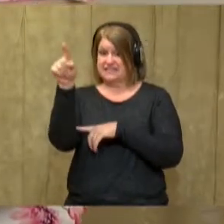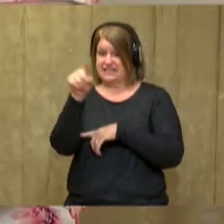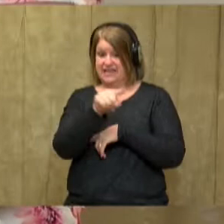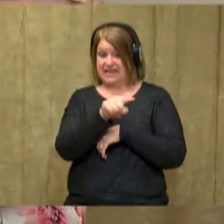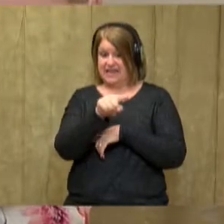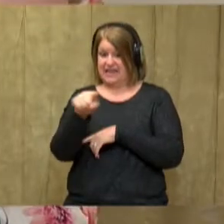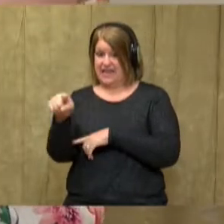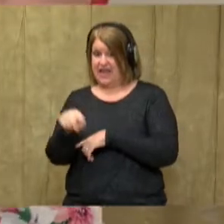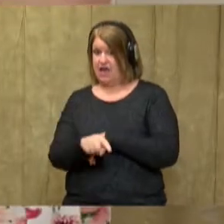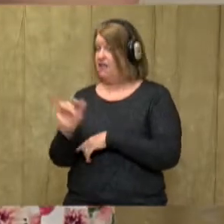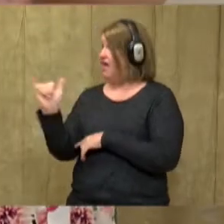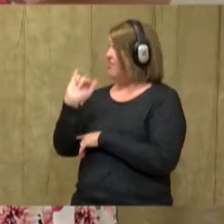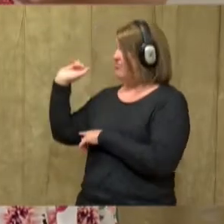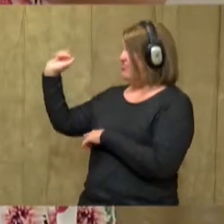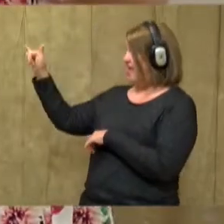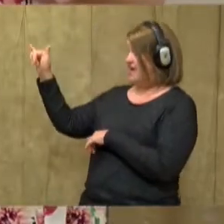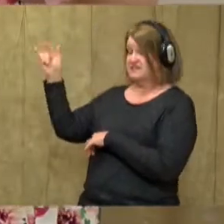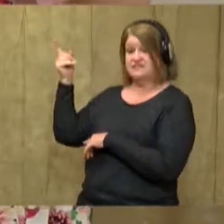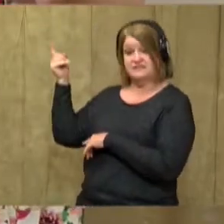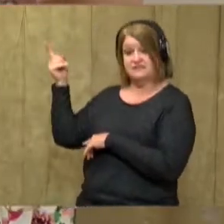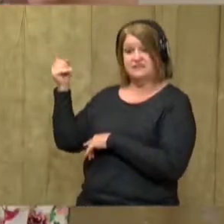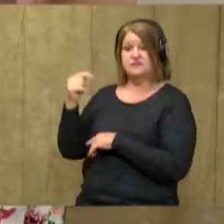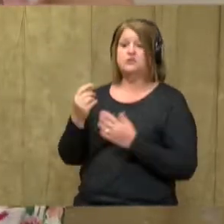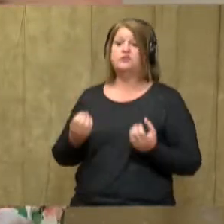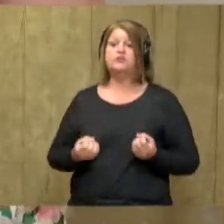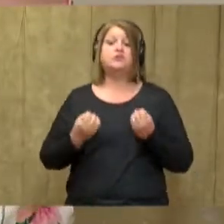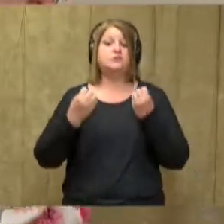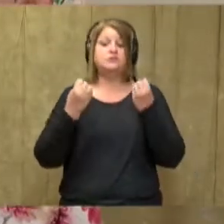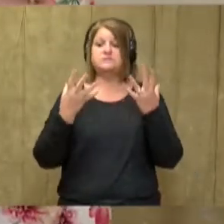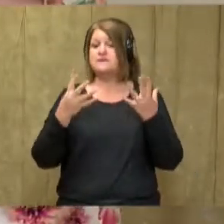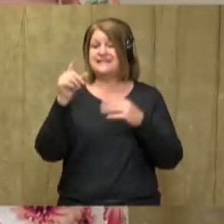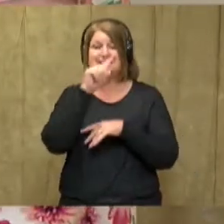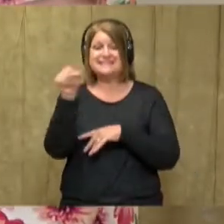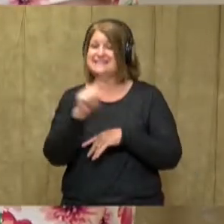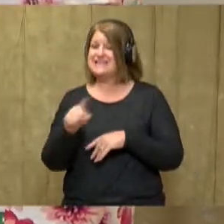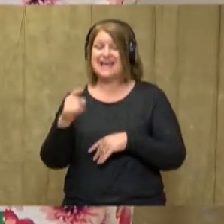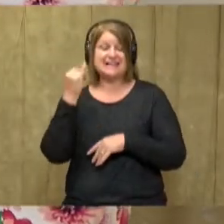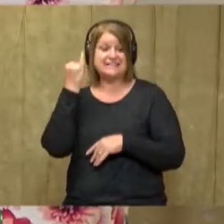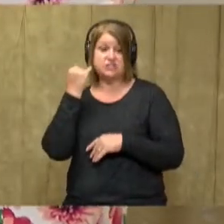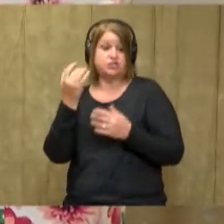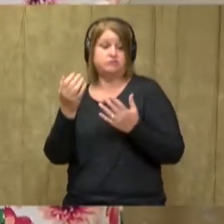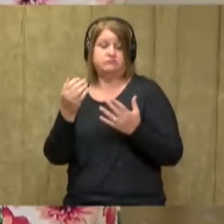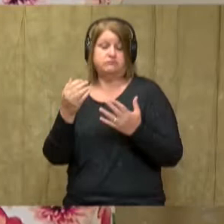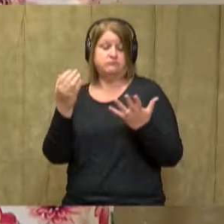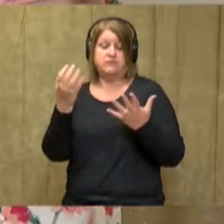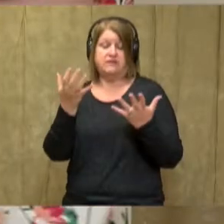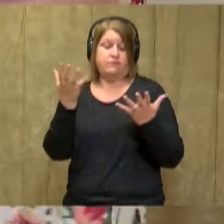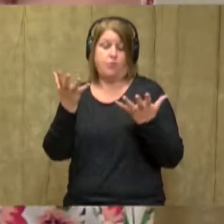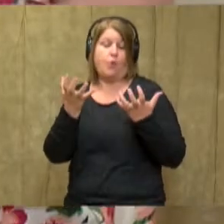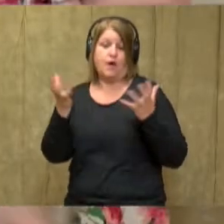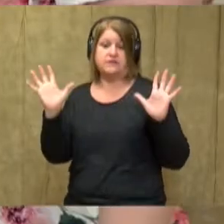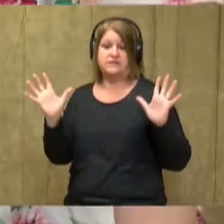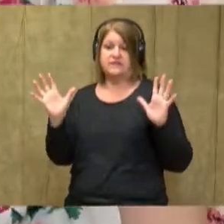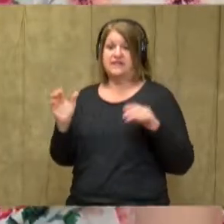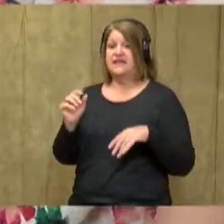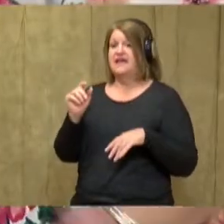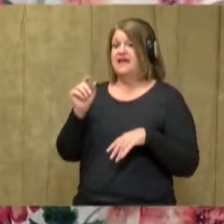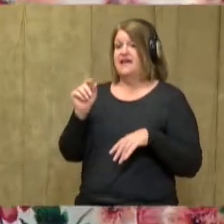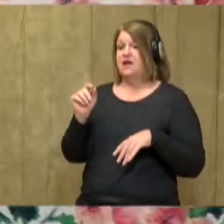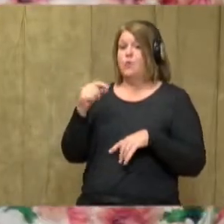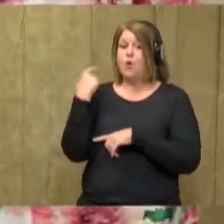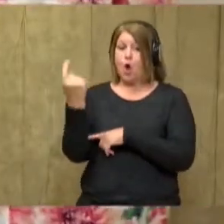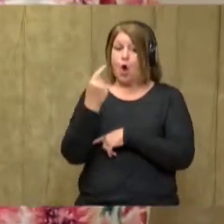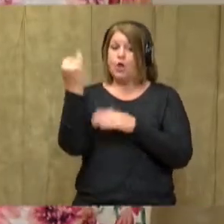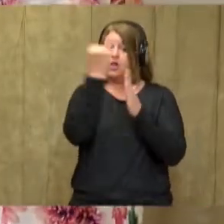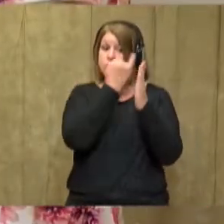out like this. And you could do as many zigzags as you want. All right, now look at this vase shape, because we're only going to draw